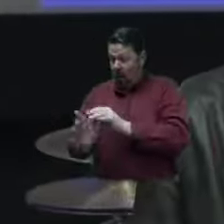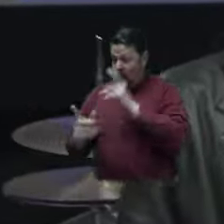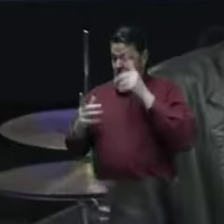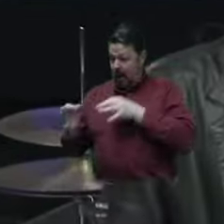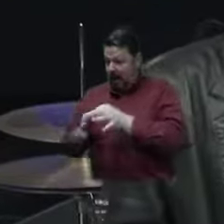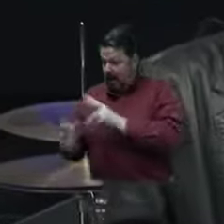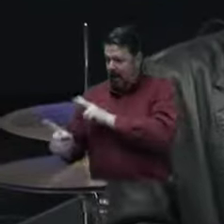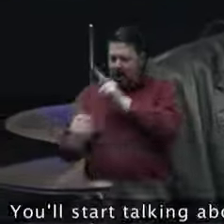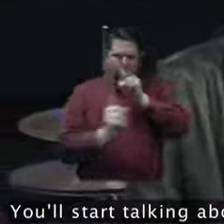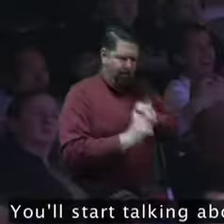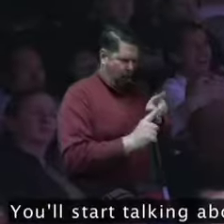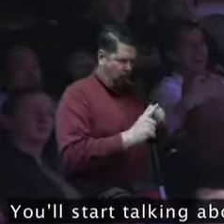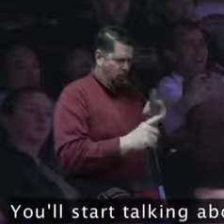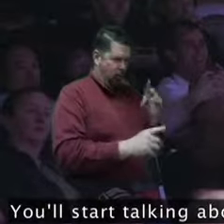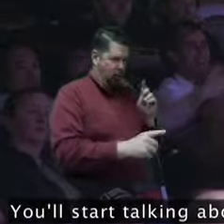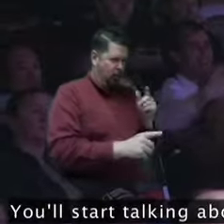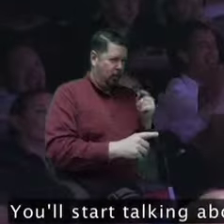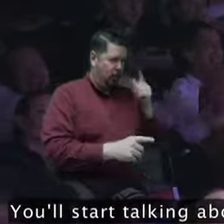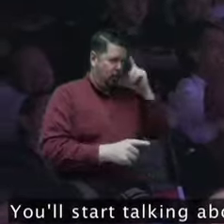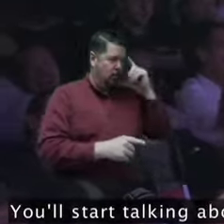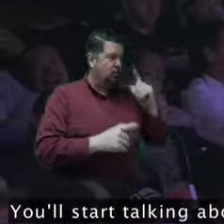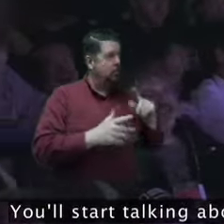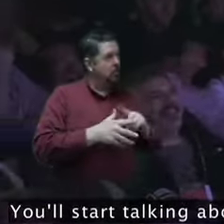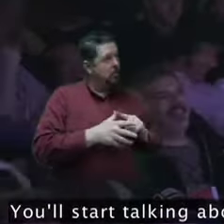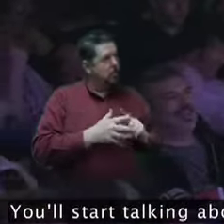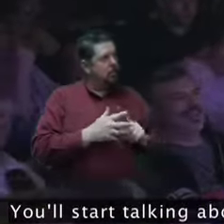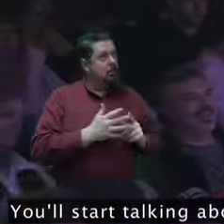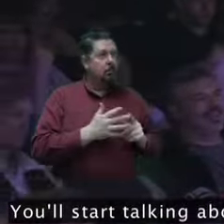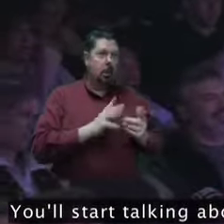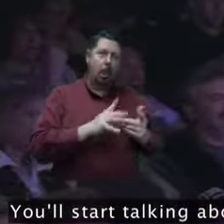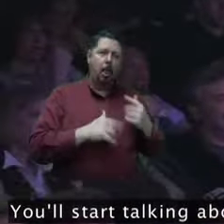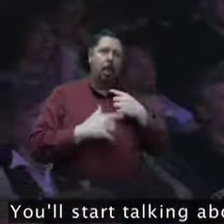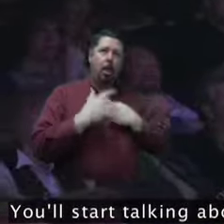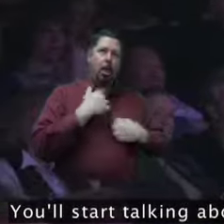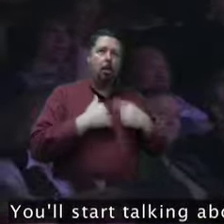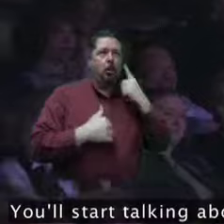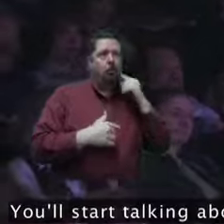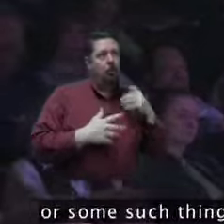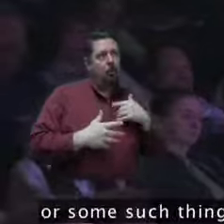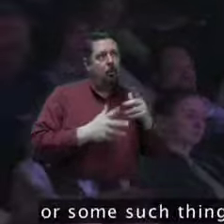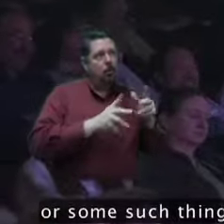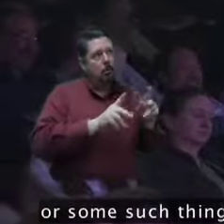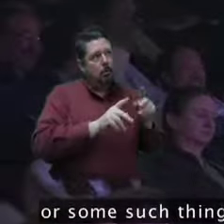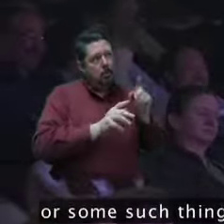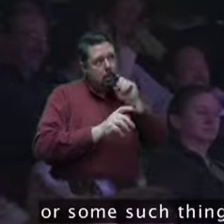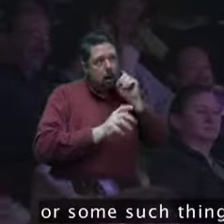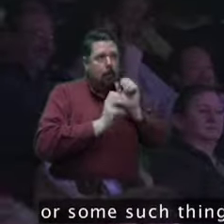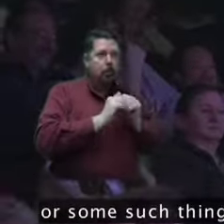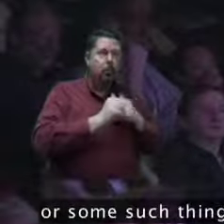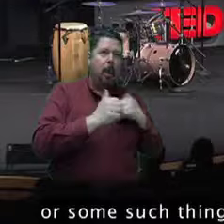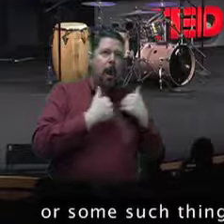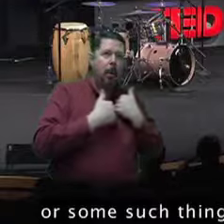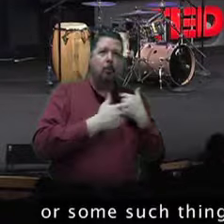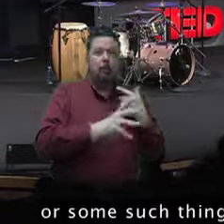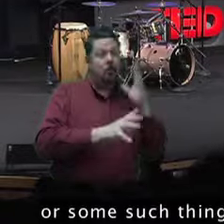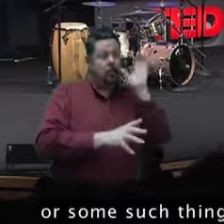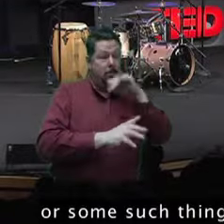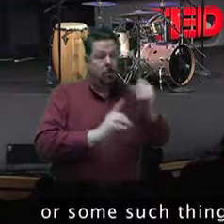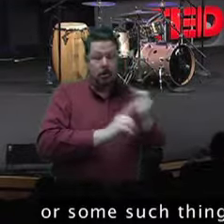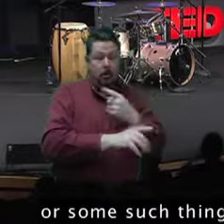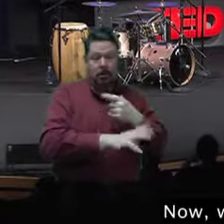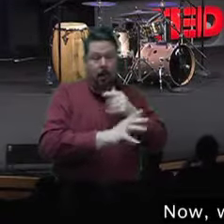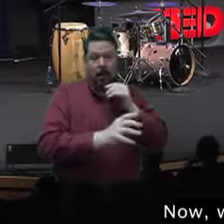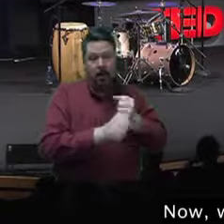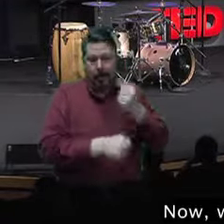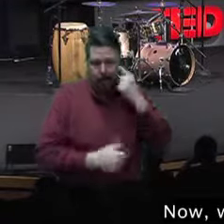Freudian explanation there. You have to start talking about the latent bestiality in all humans or some such thing, which is quite absurd, of